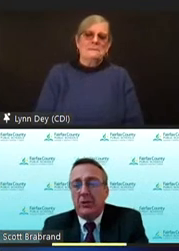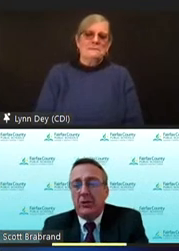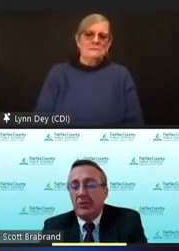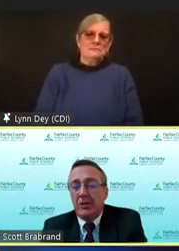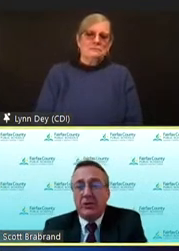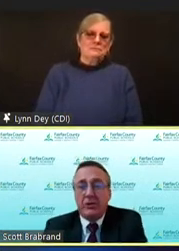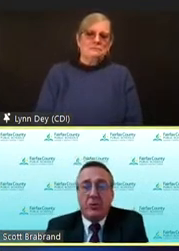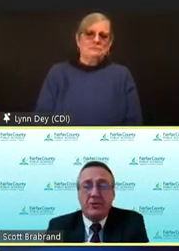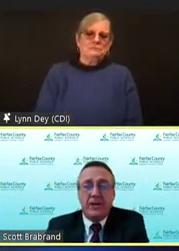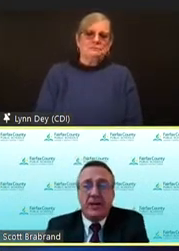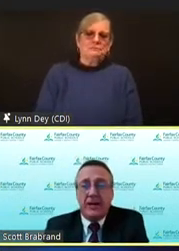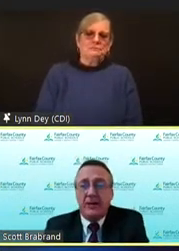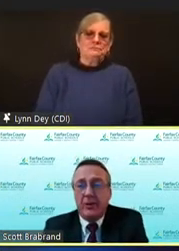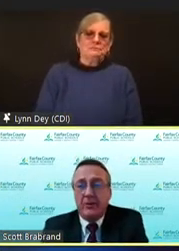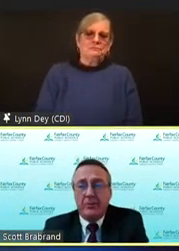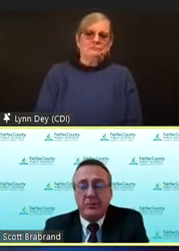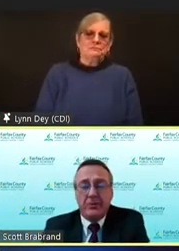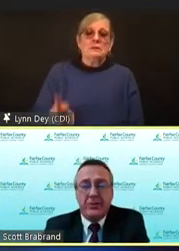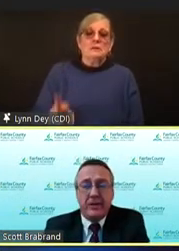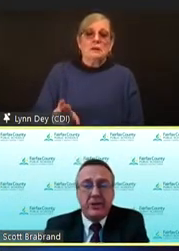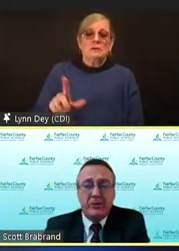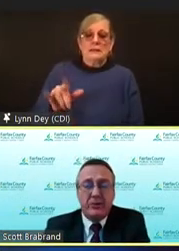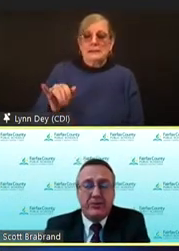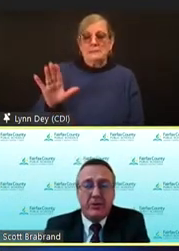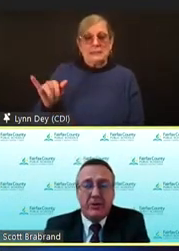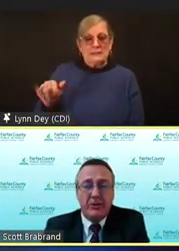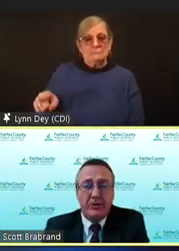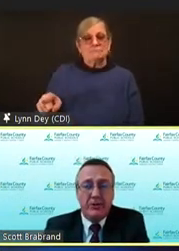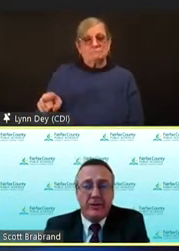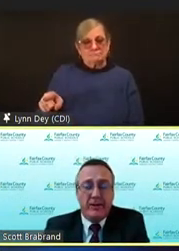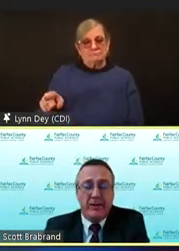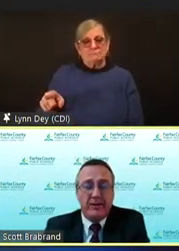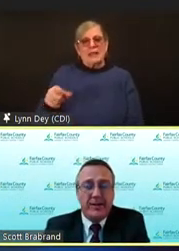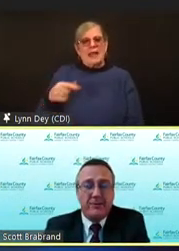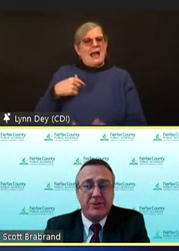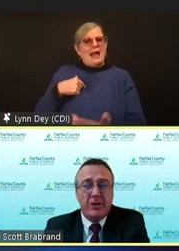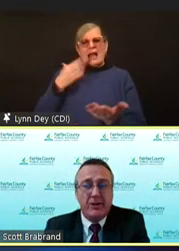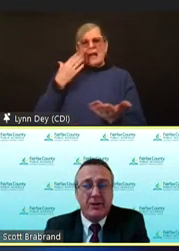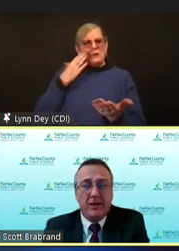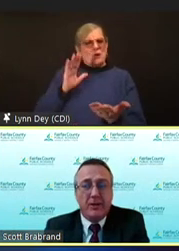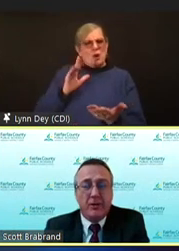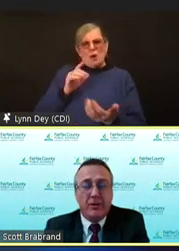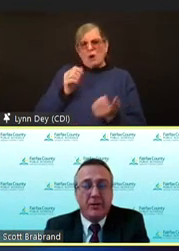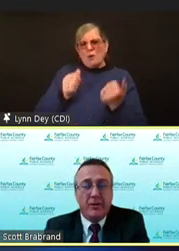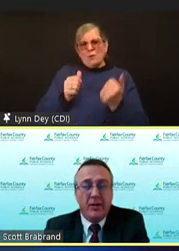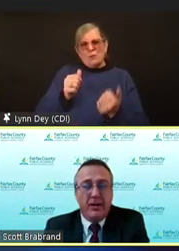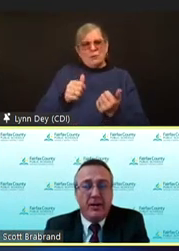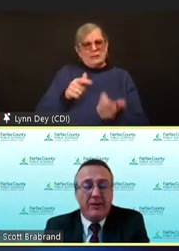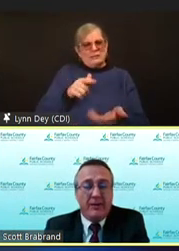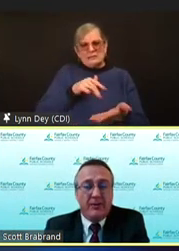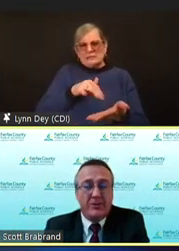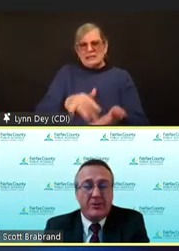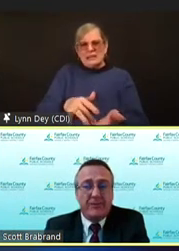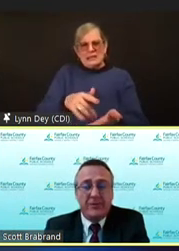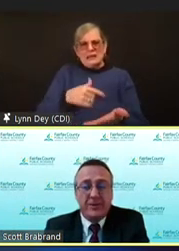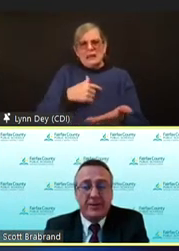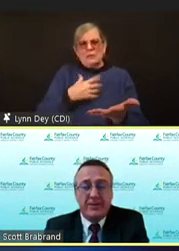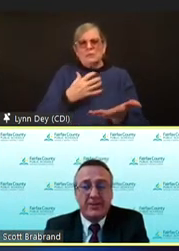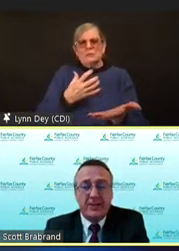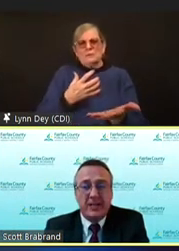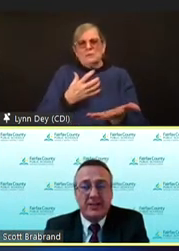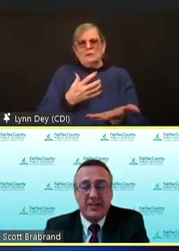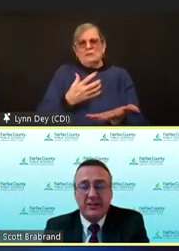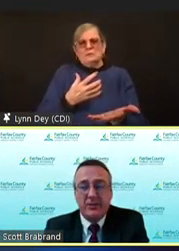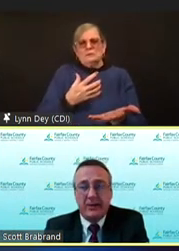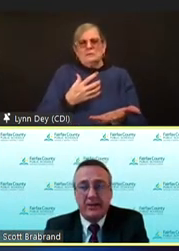Dr. Leber, or Dr. Schwartz, I don't know the study she's referring to. And as I was sharing earlier, I think there are several studies